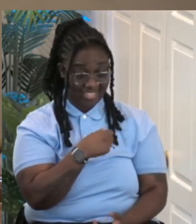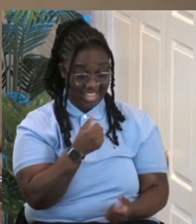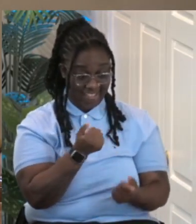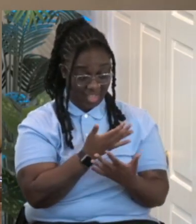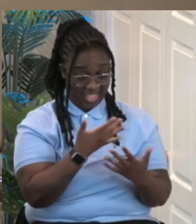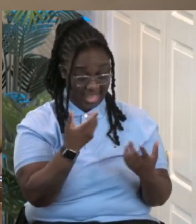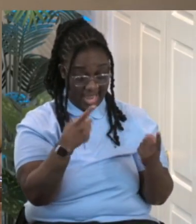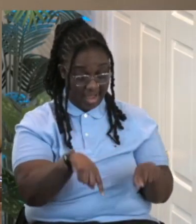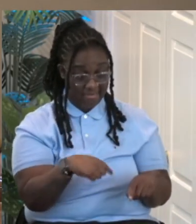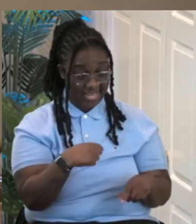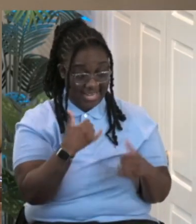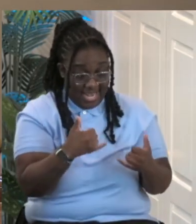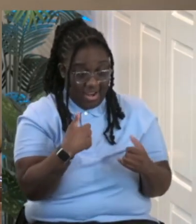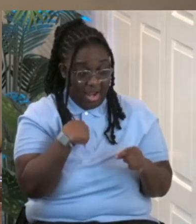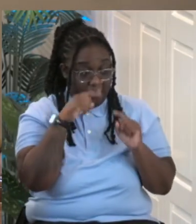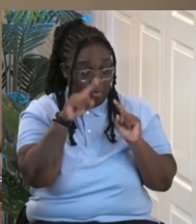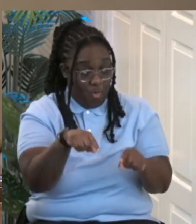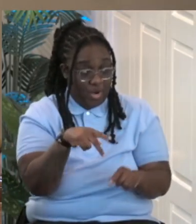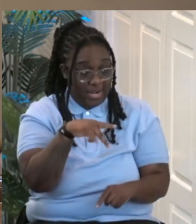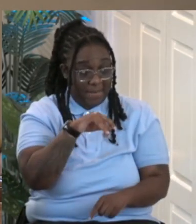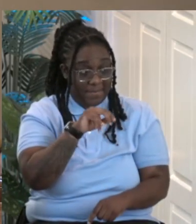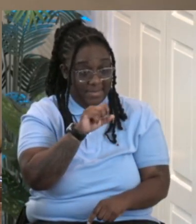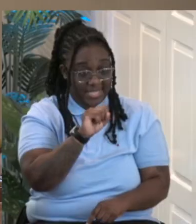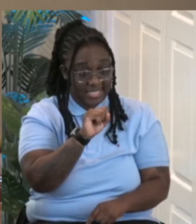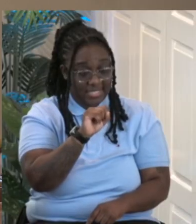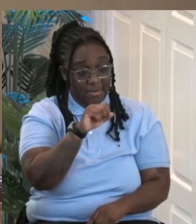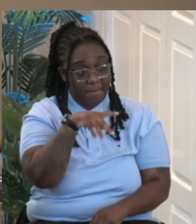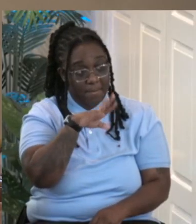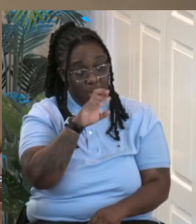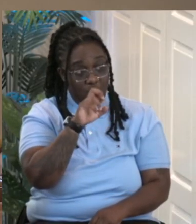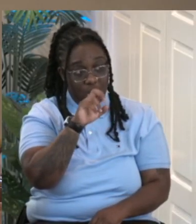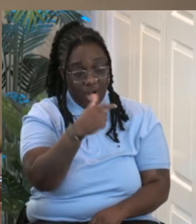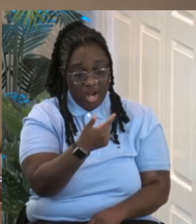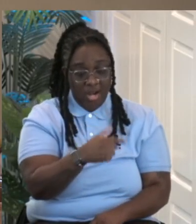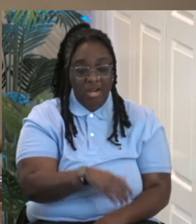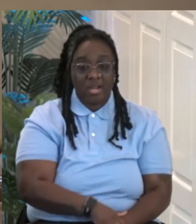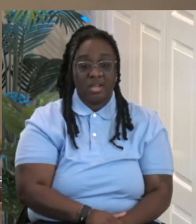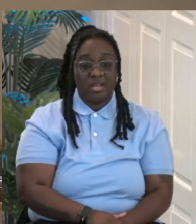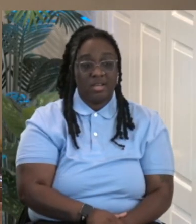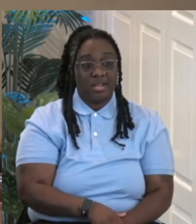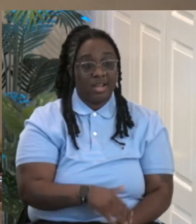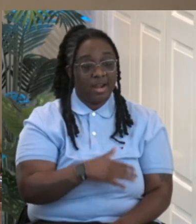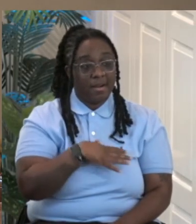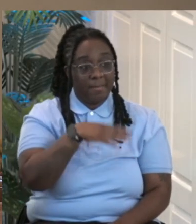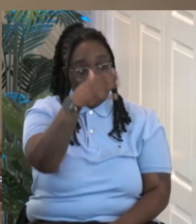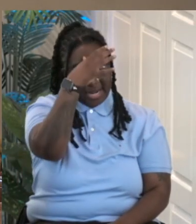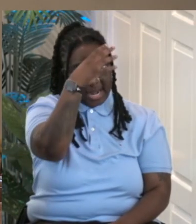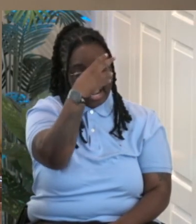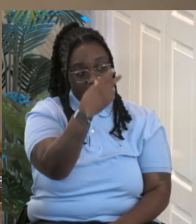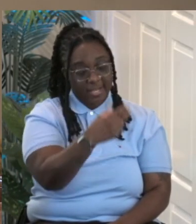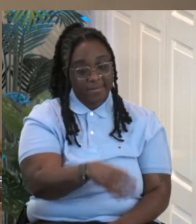this is in Sapulpa, Oklahoma. So my dad looked at me, and he said,